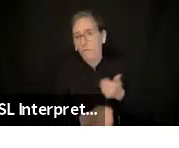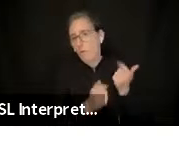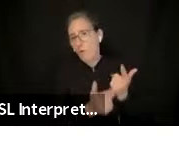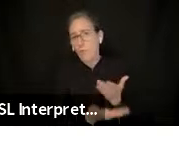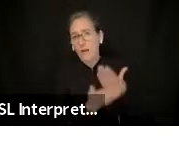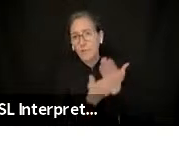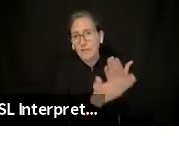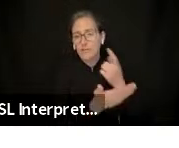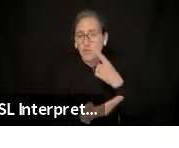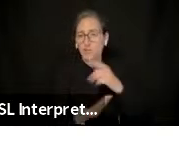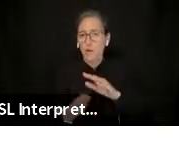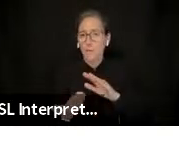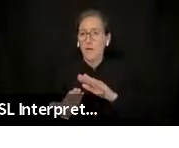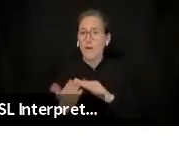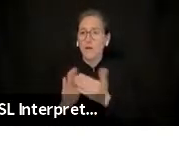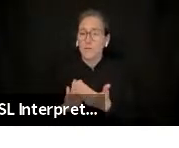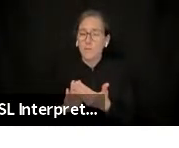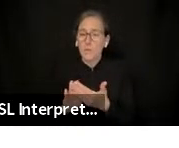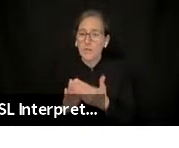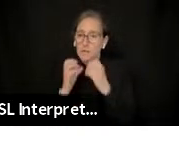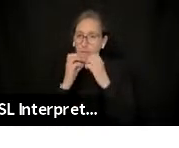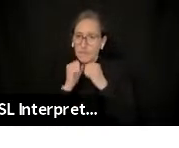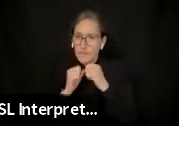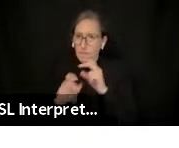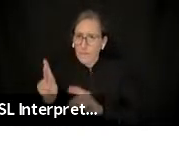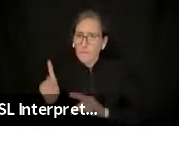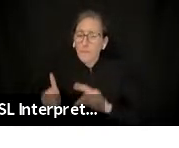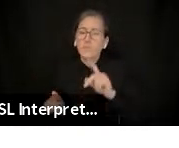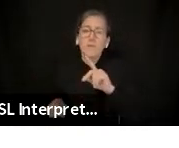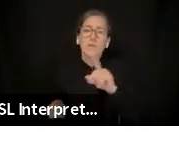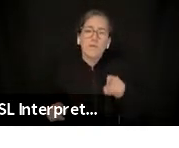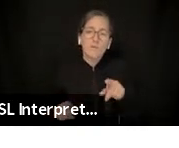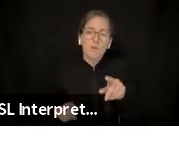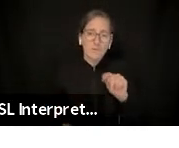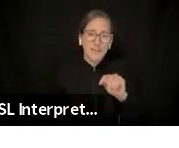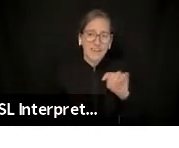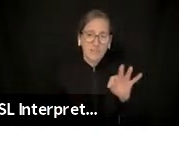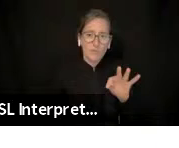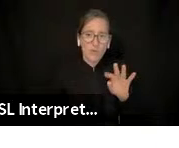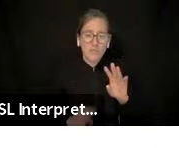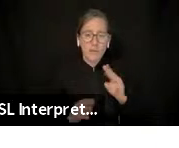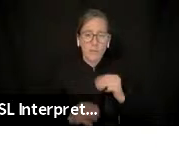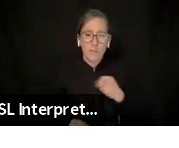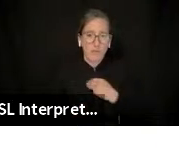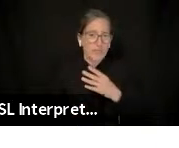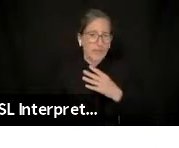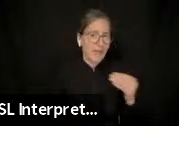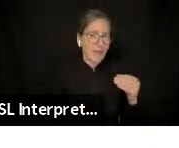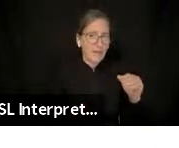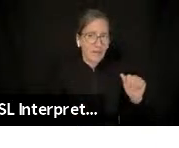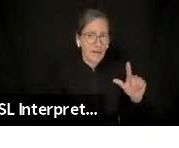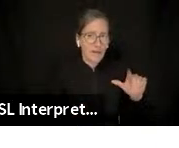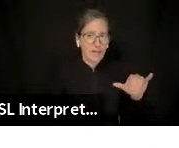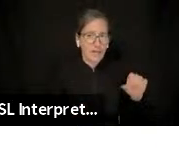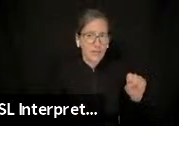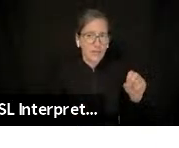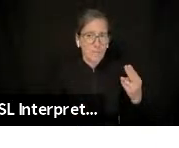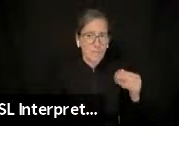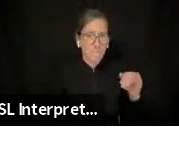short-term task force members, and also from Allyship in Action, their professional and